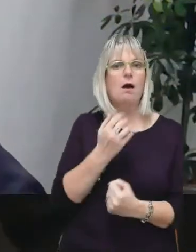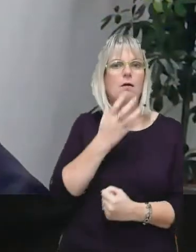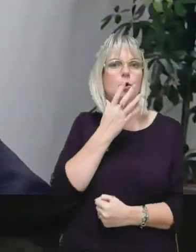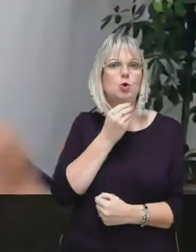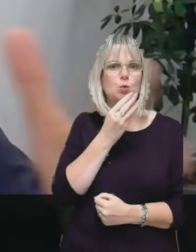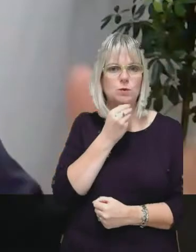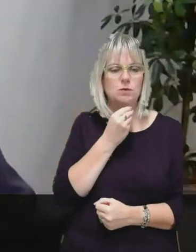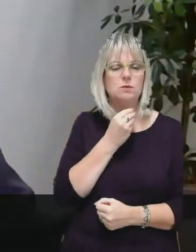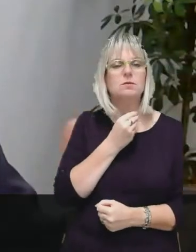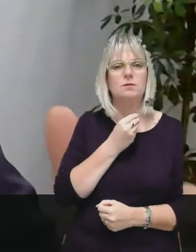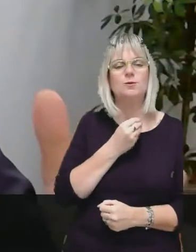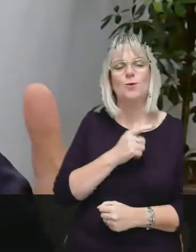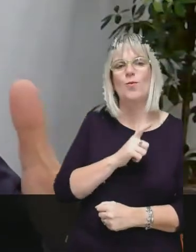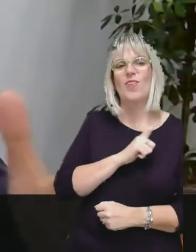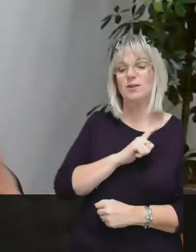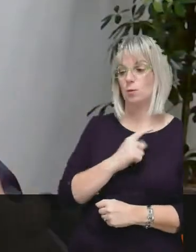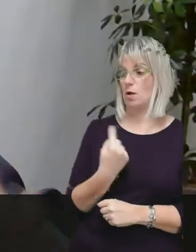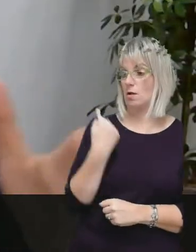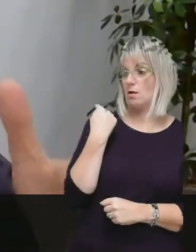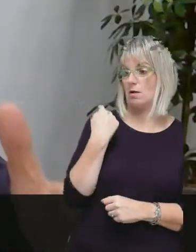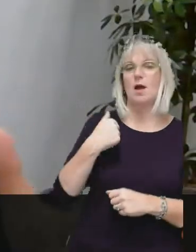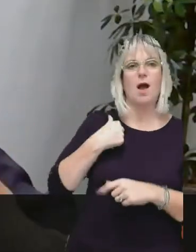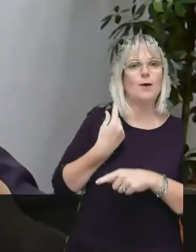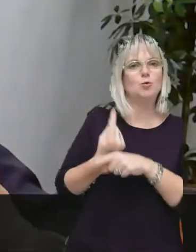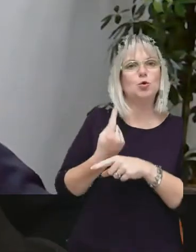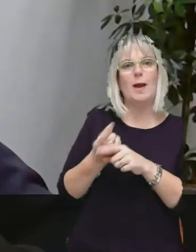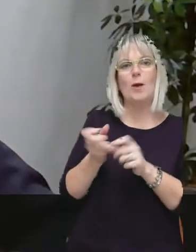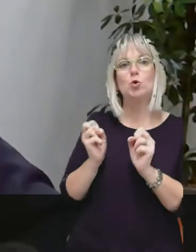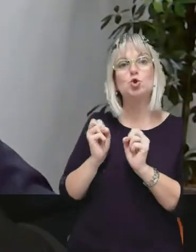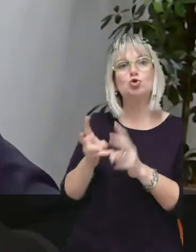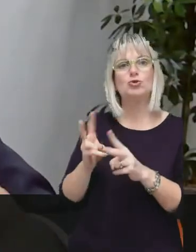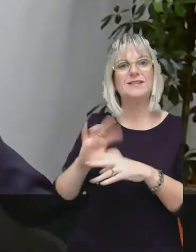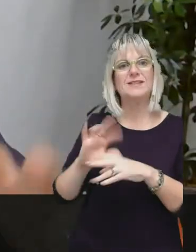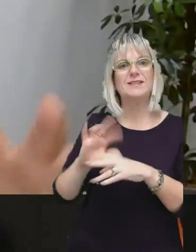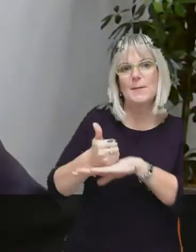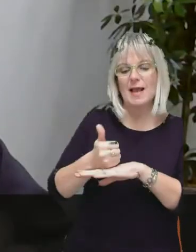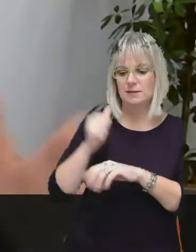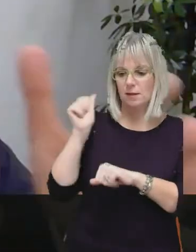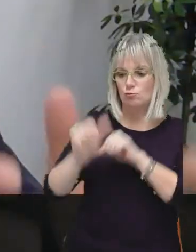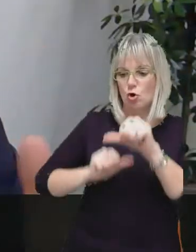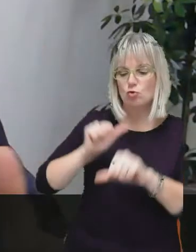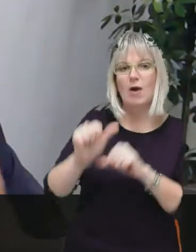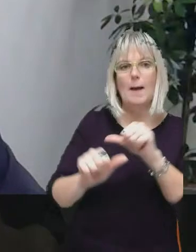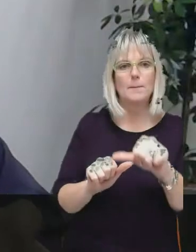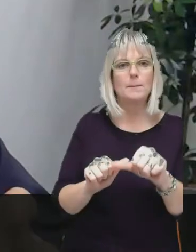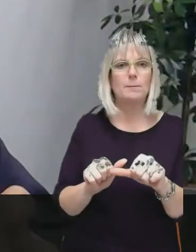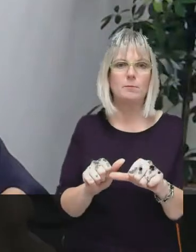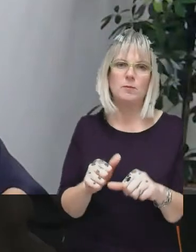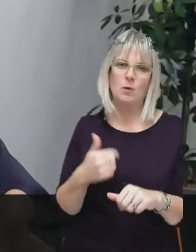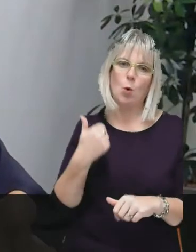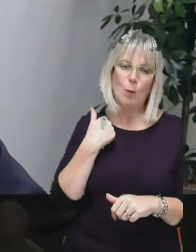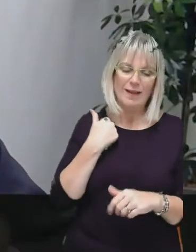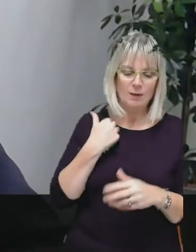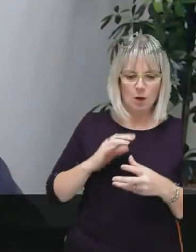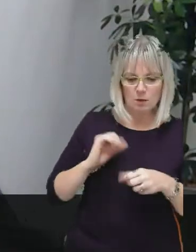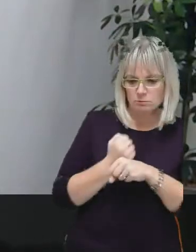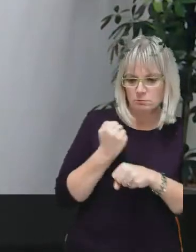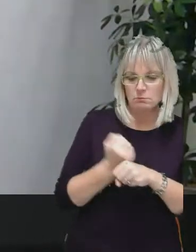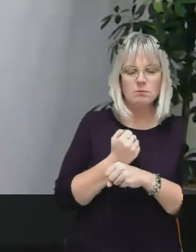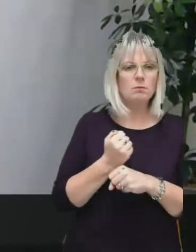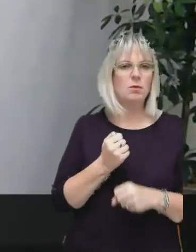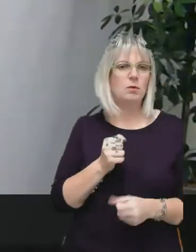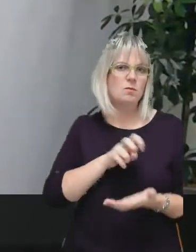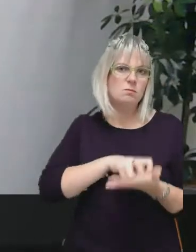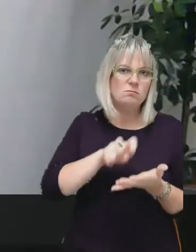street space program. We trebled the amount of cycling lanes before the pandemic. We've more than